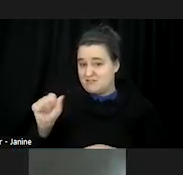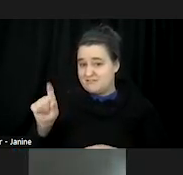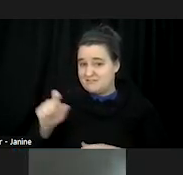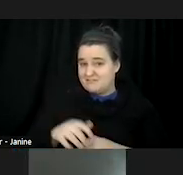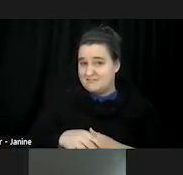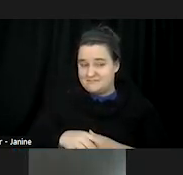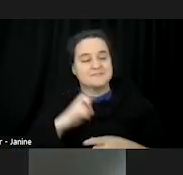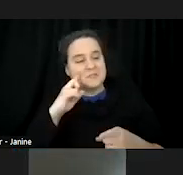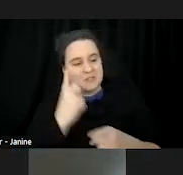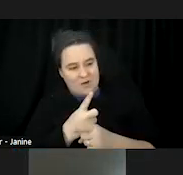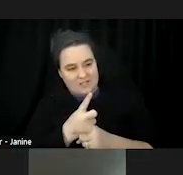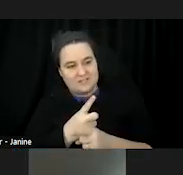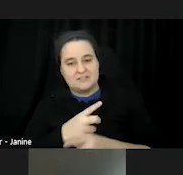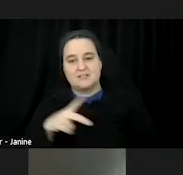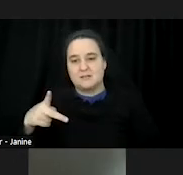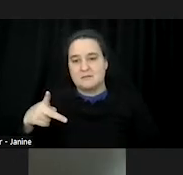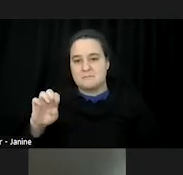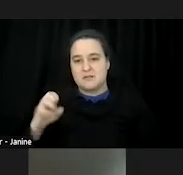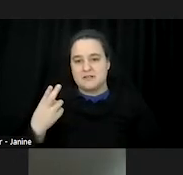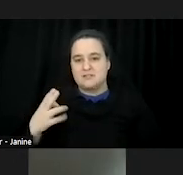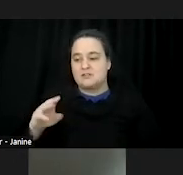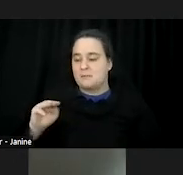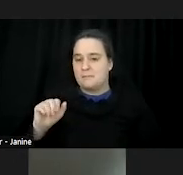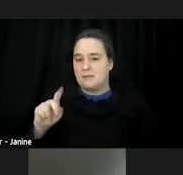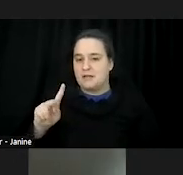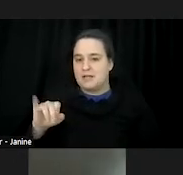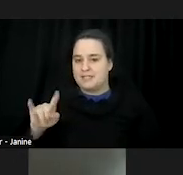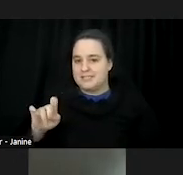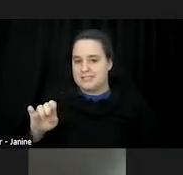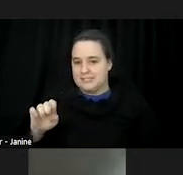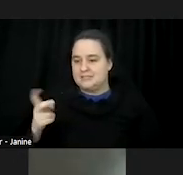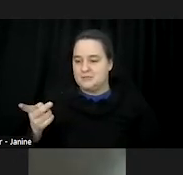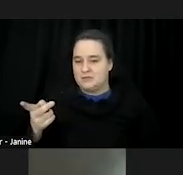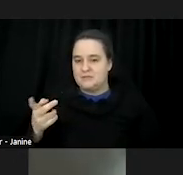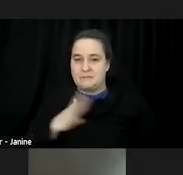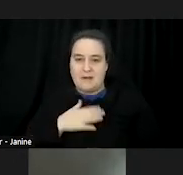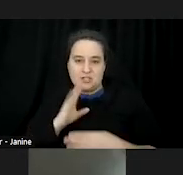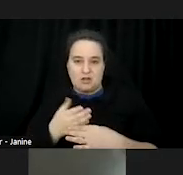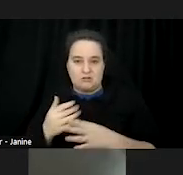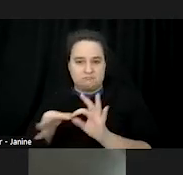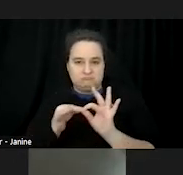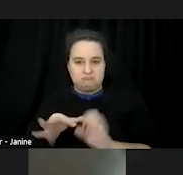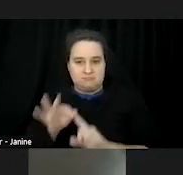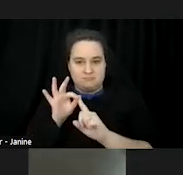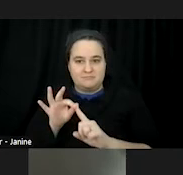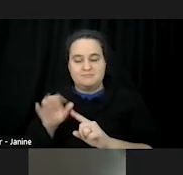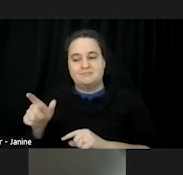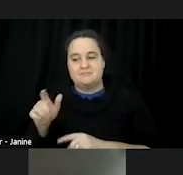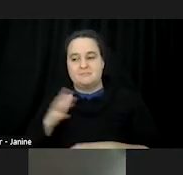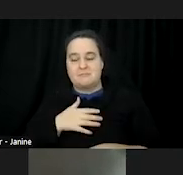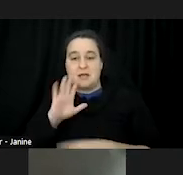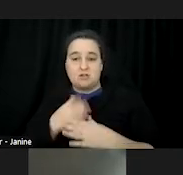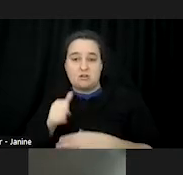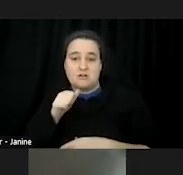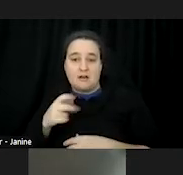Nice. That's correct. Peach and Mackenzie, my daughter, have a unique relationship. My daughter's nonverbal and has Rett syndrome, but